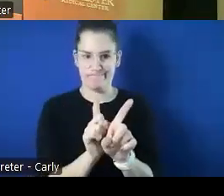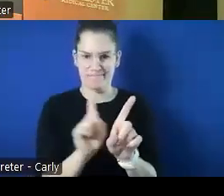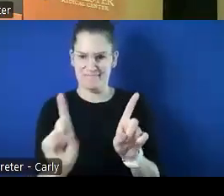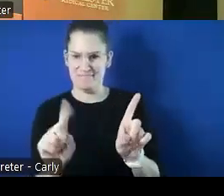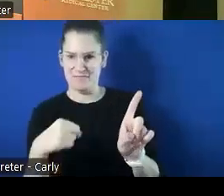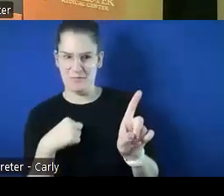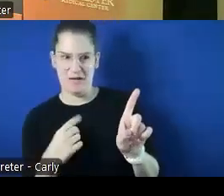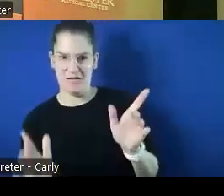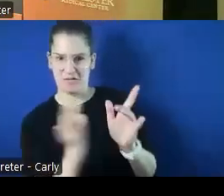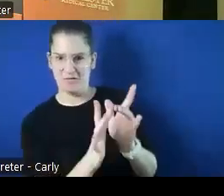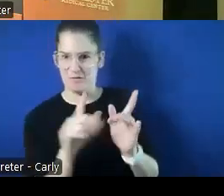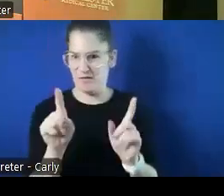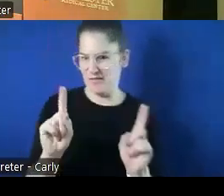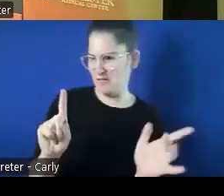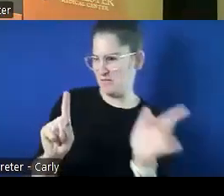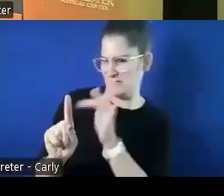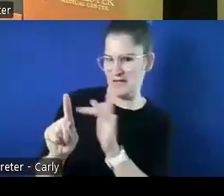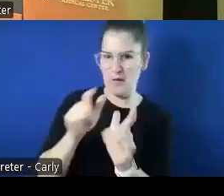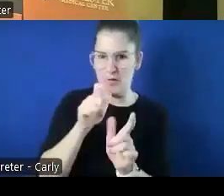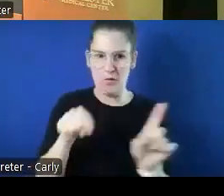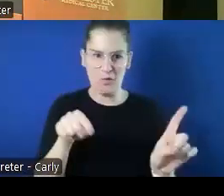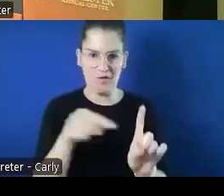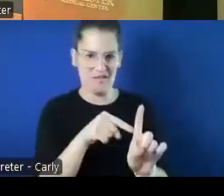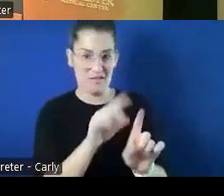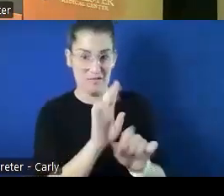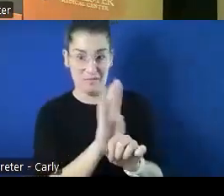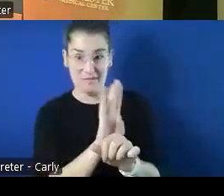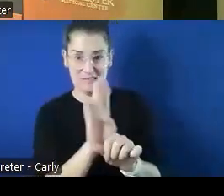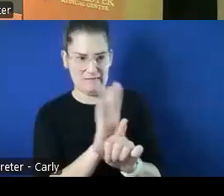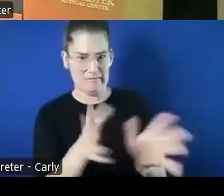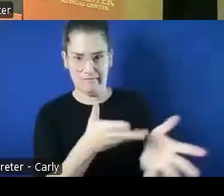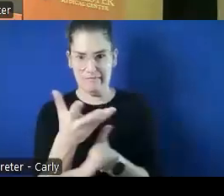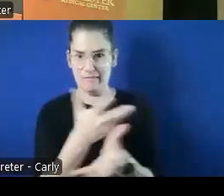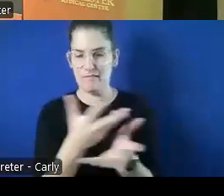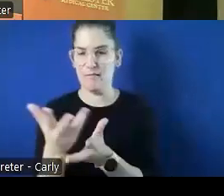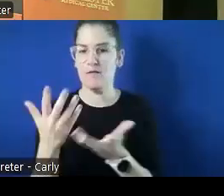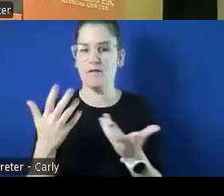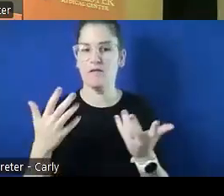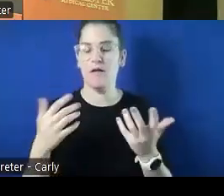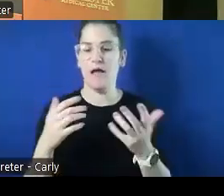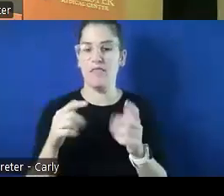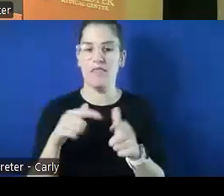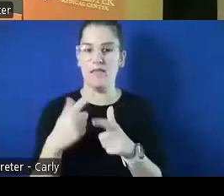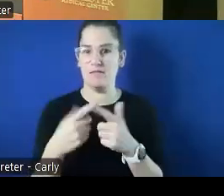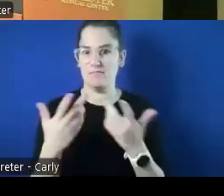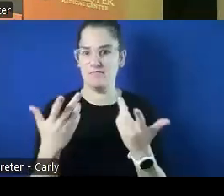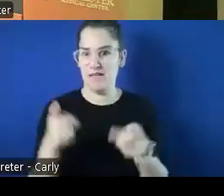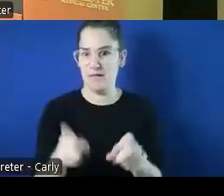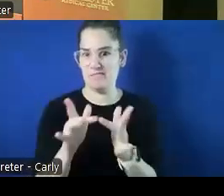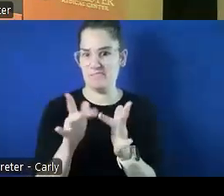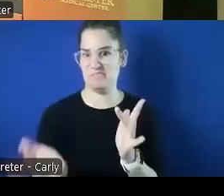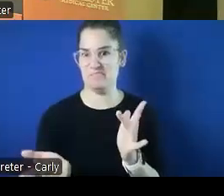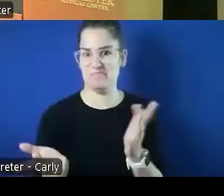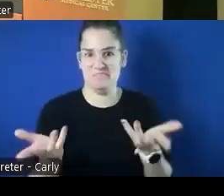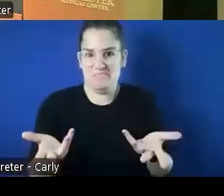out? Or if my mentor is not reaching out to me, are they too busy? And then eventually nobody makes contact. So we decided, let's make